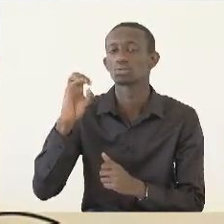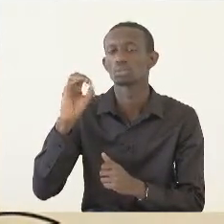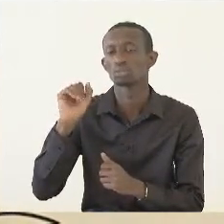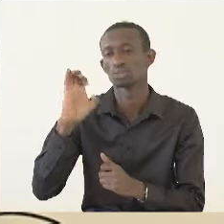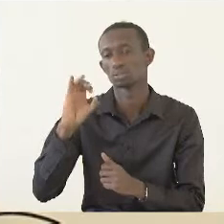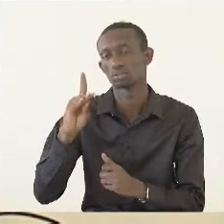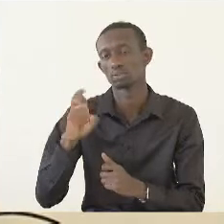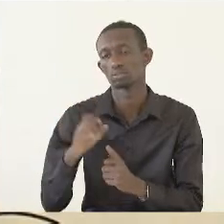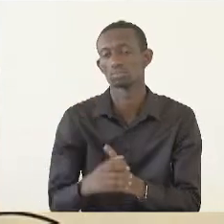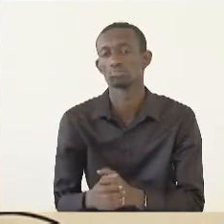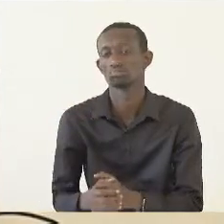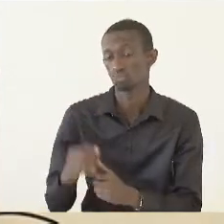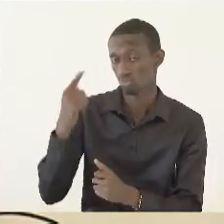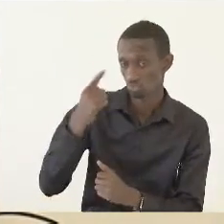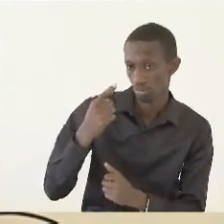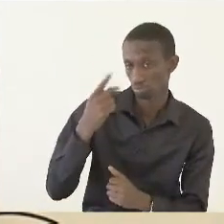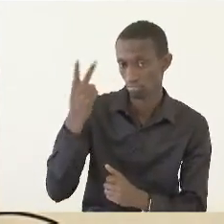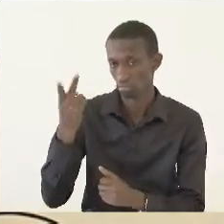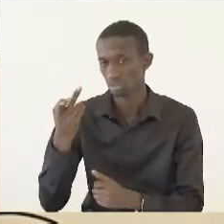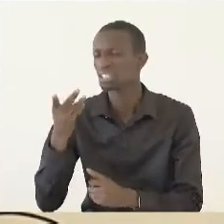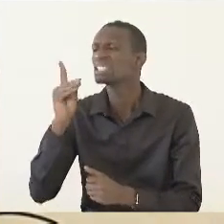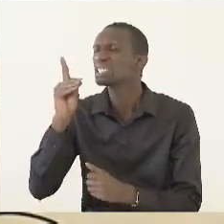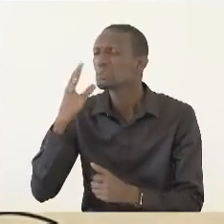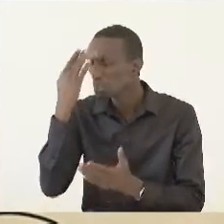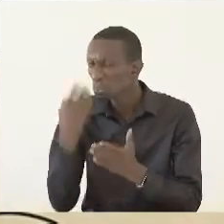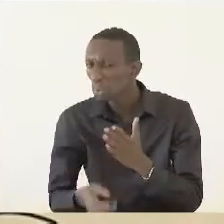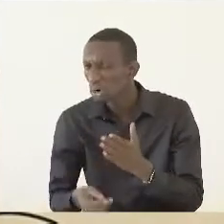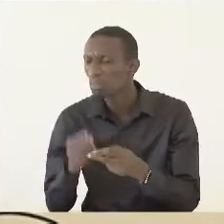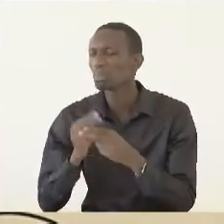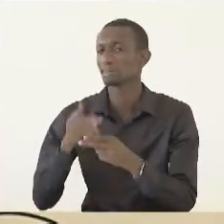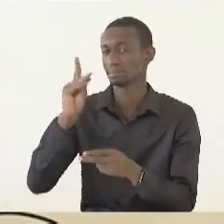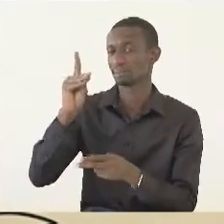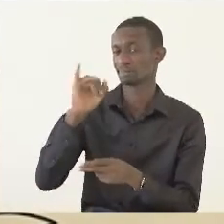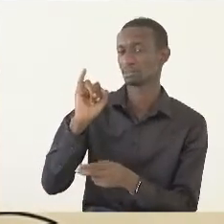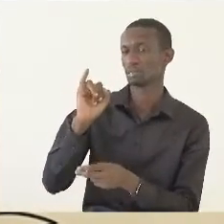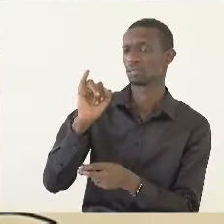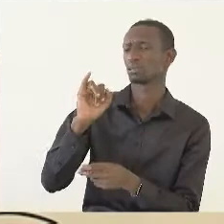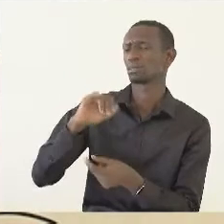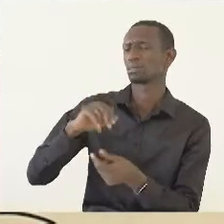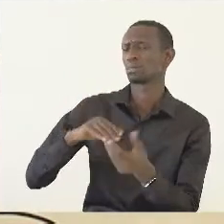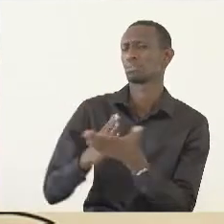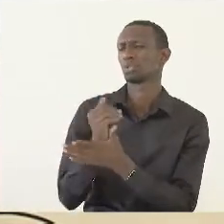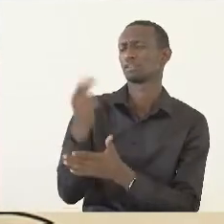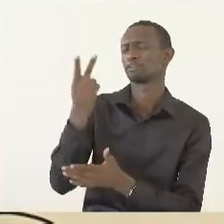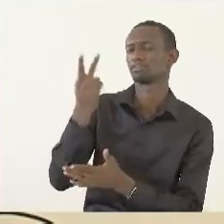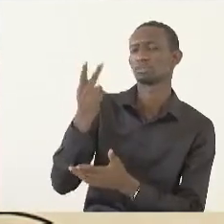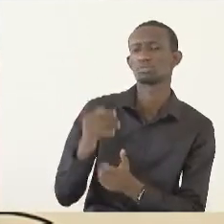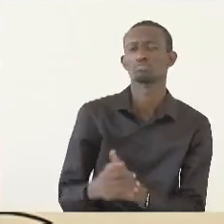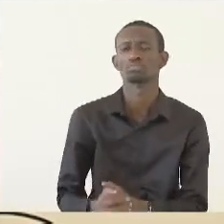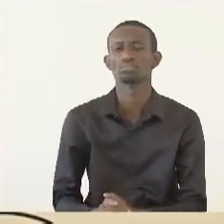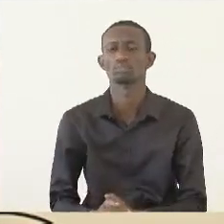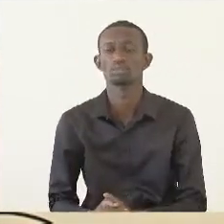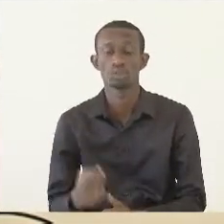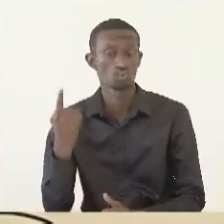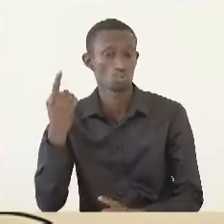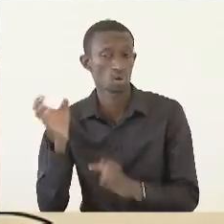Ethane 1,2 dioic. Di because there are two groups. This is the carboxylic group. This is another group.